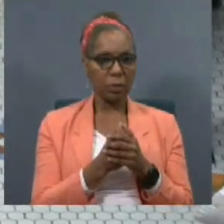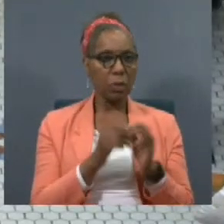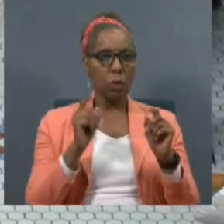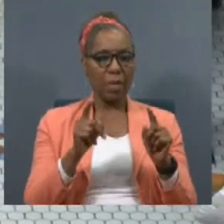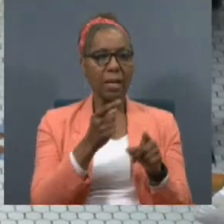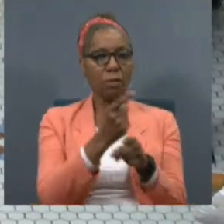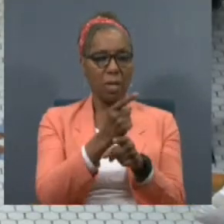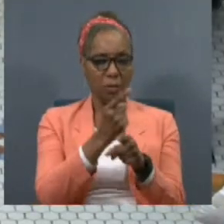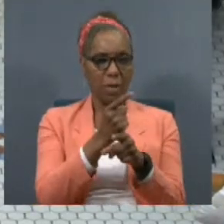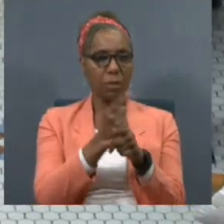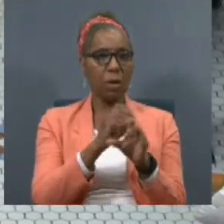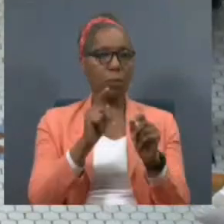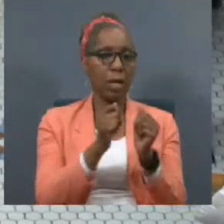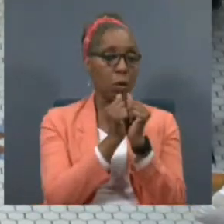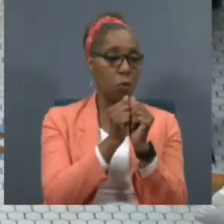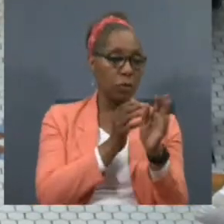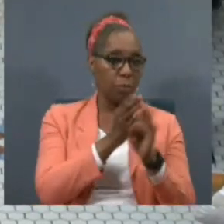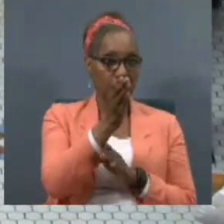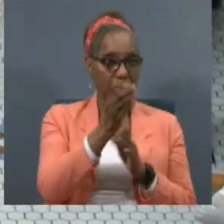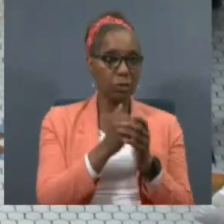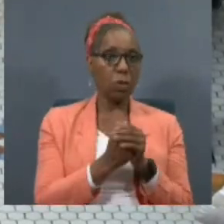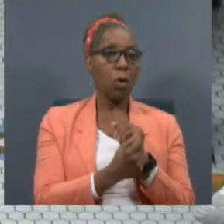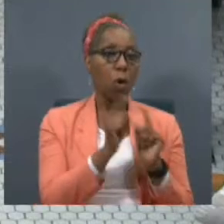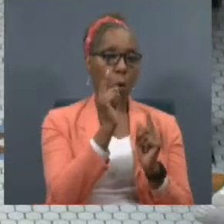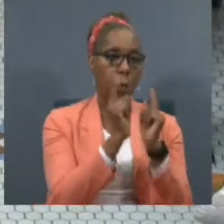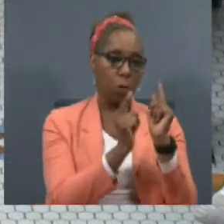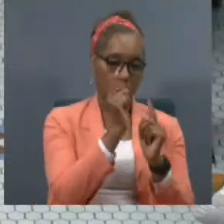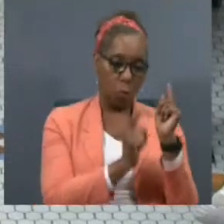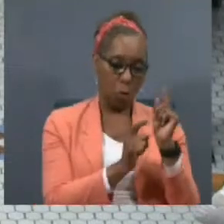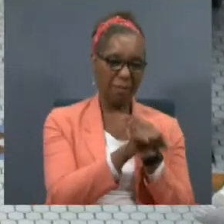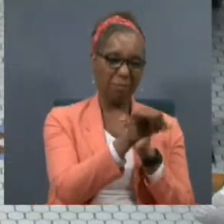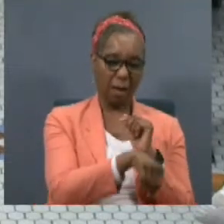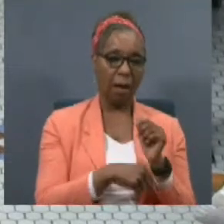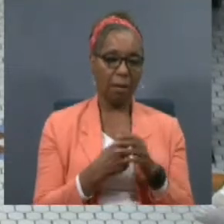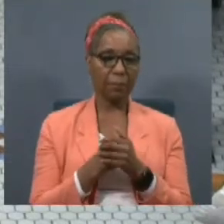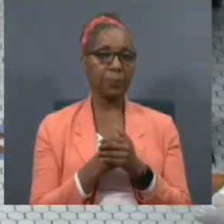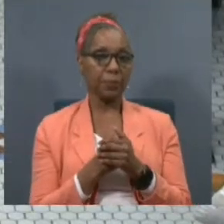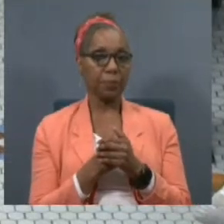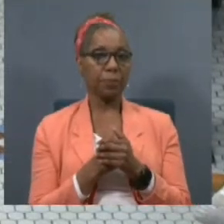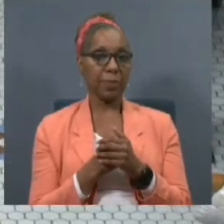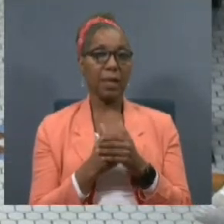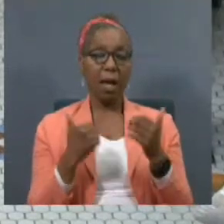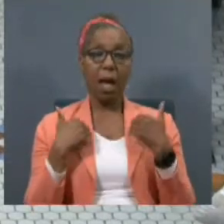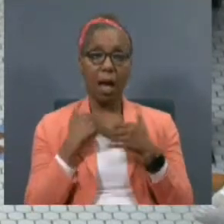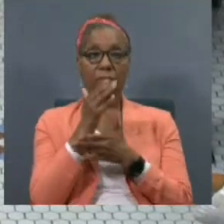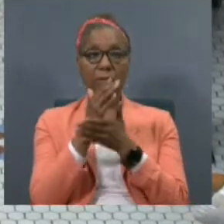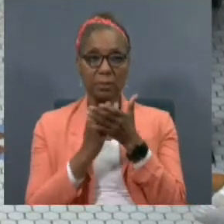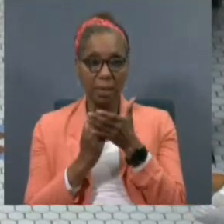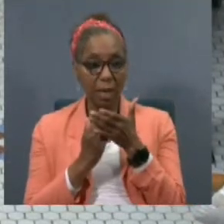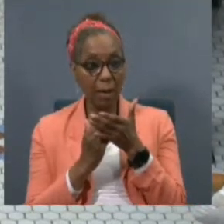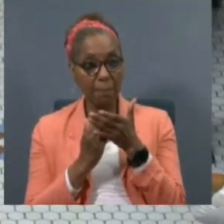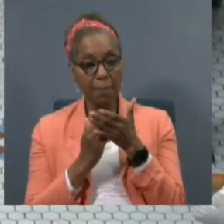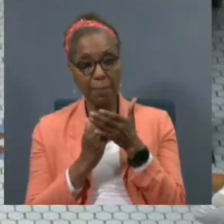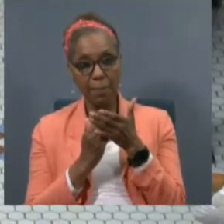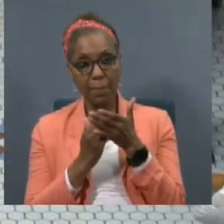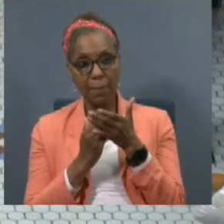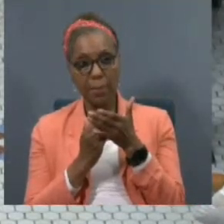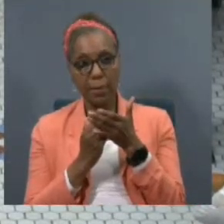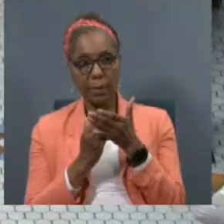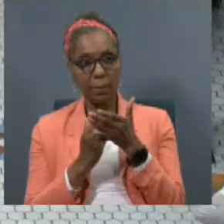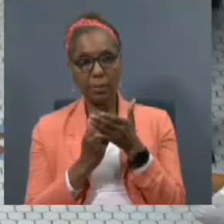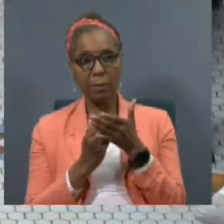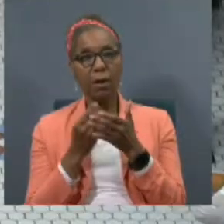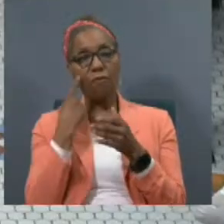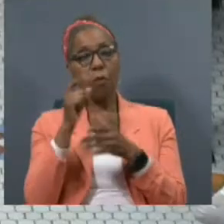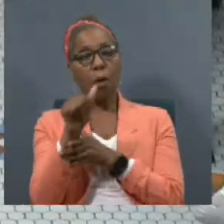It'll be, with the professionals, it'll be one-on-one. There are some TrackMan bays in there for